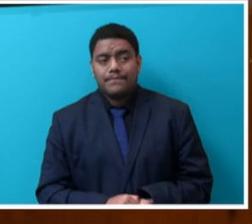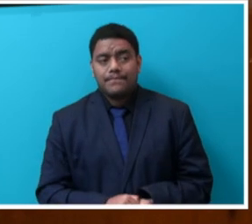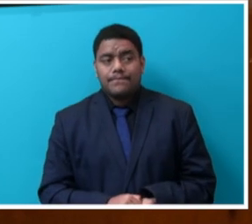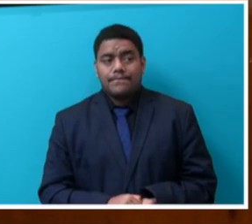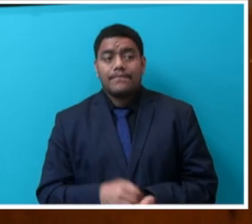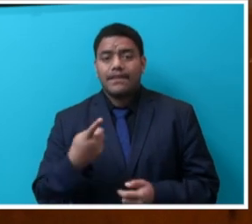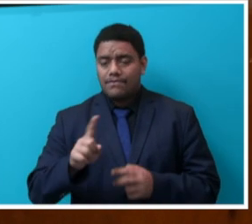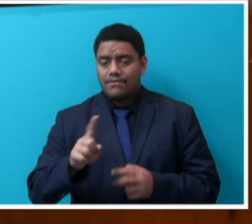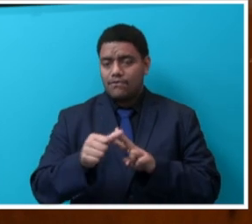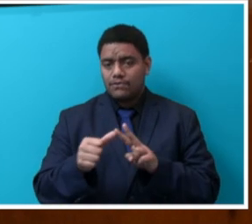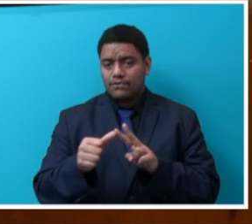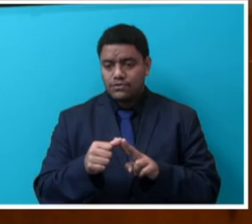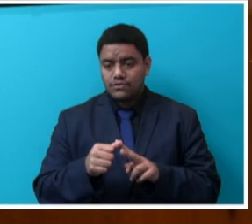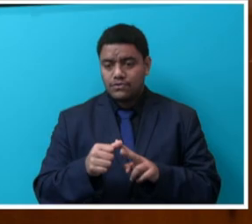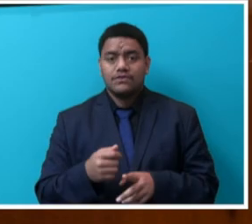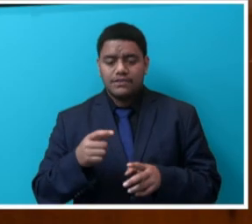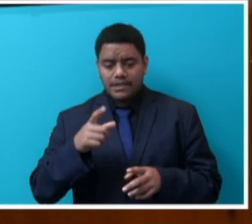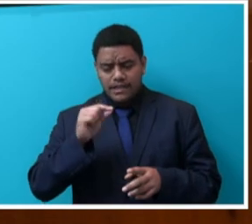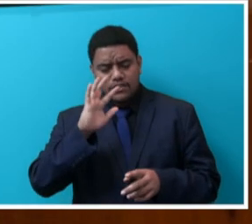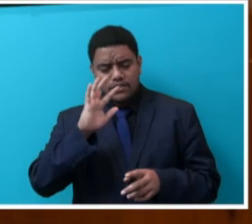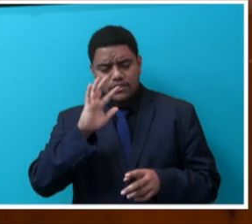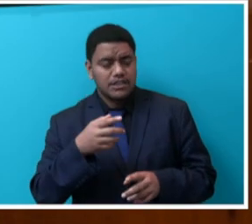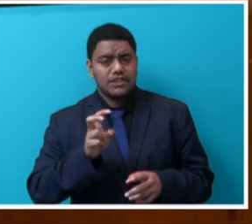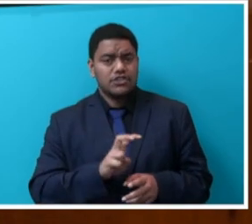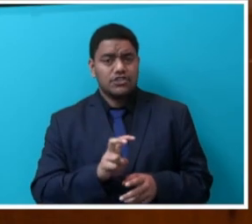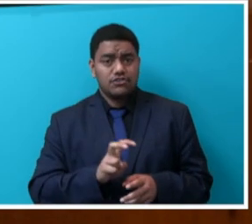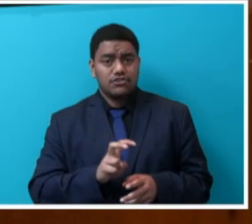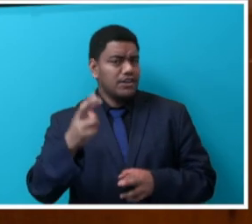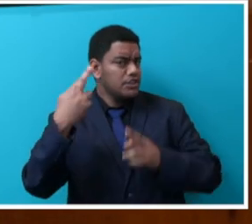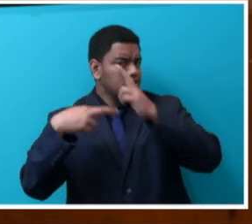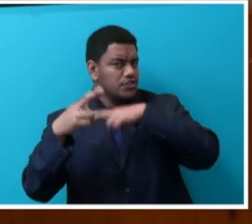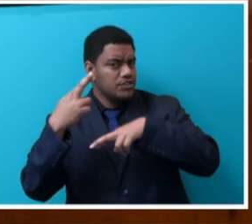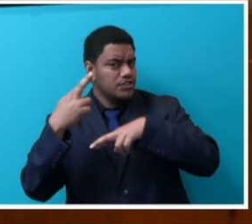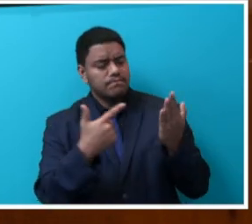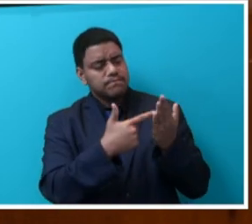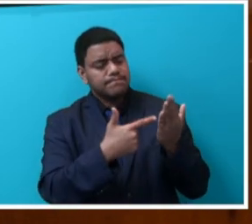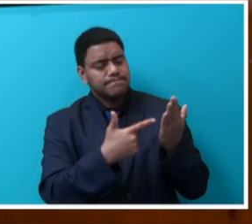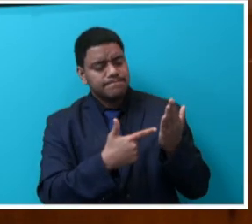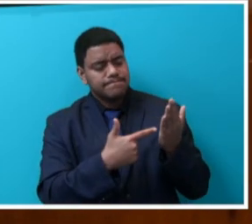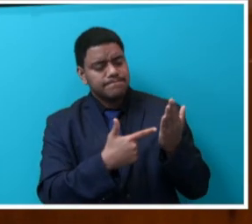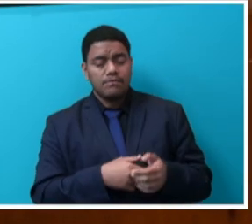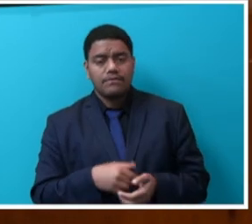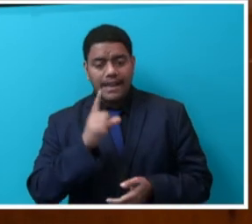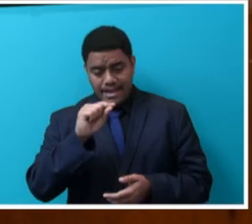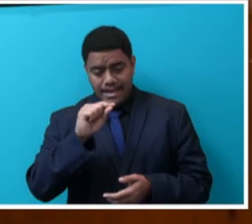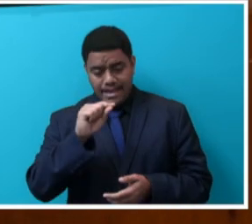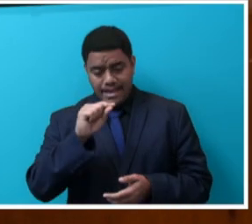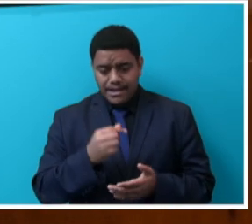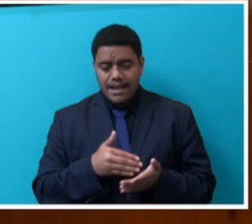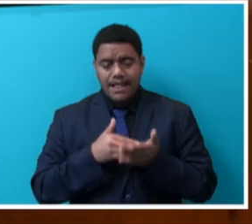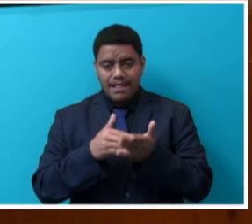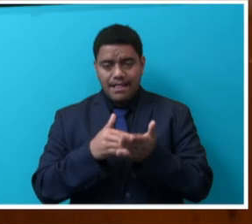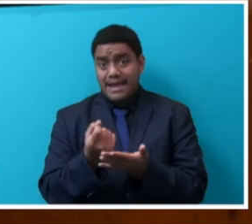and also to view travel history and manage multiple cards. Currently, the app supports top-ups through